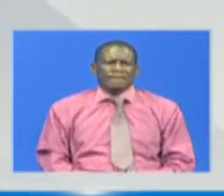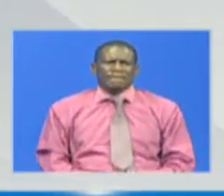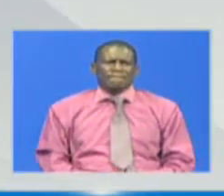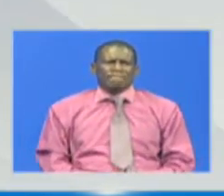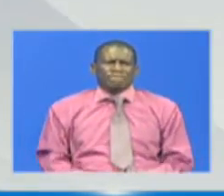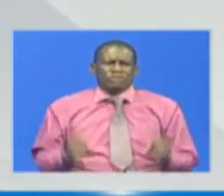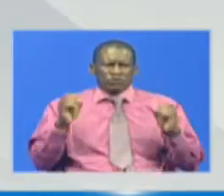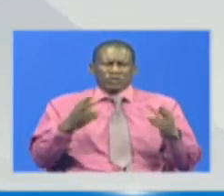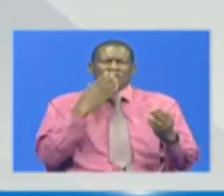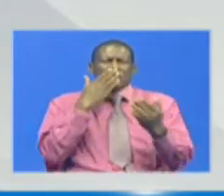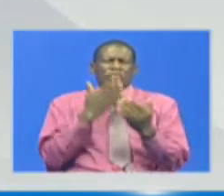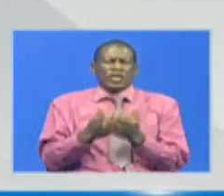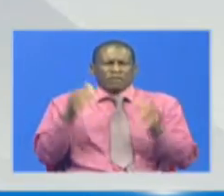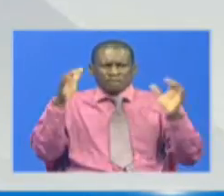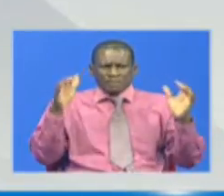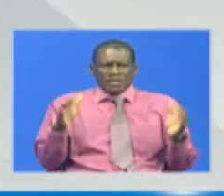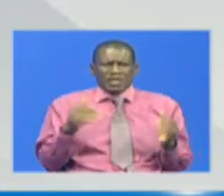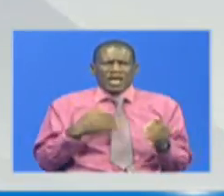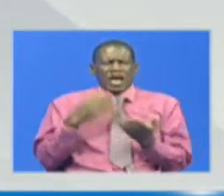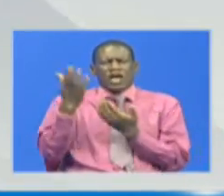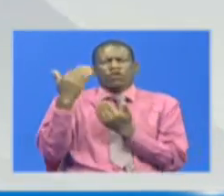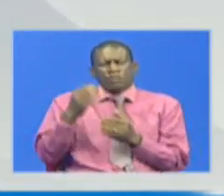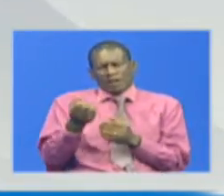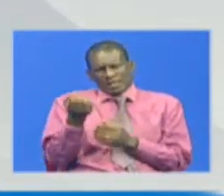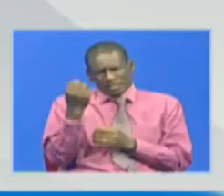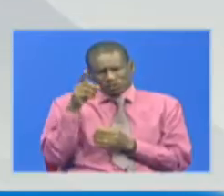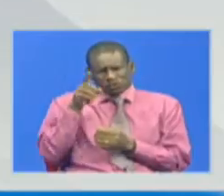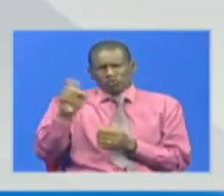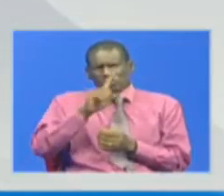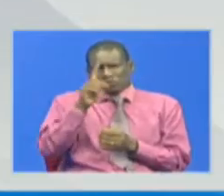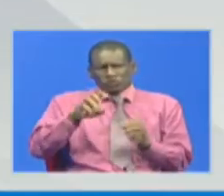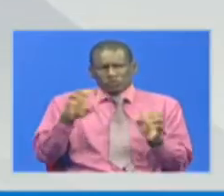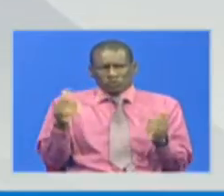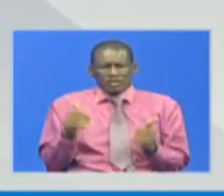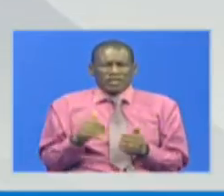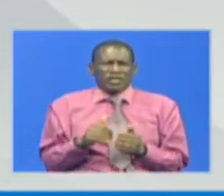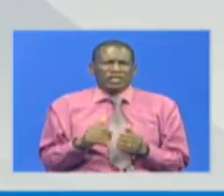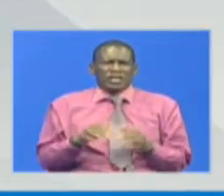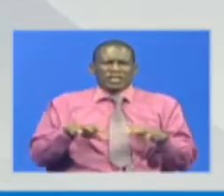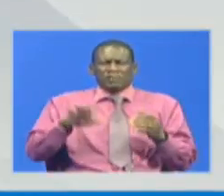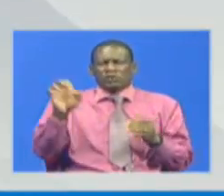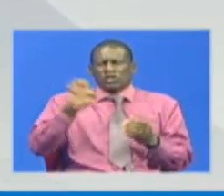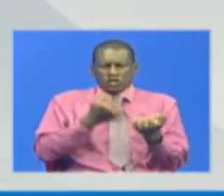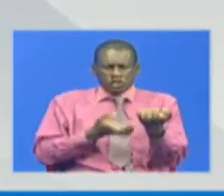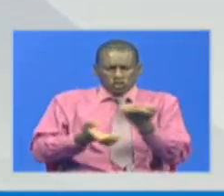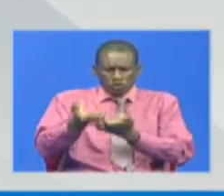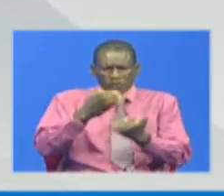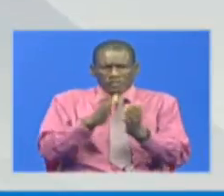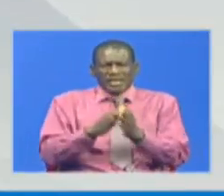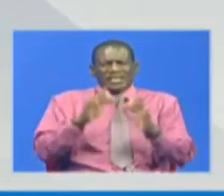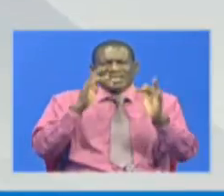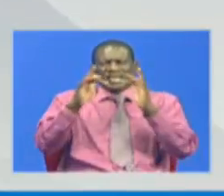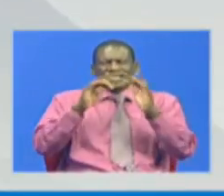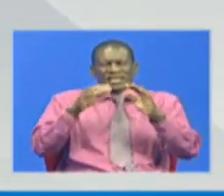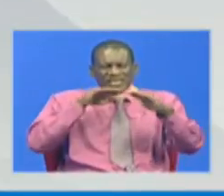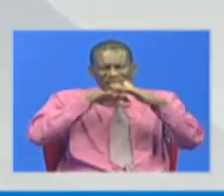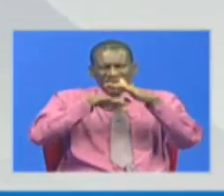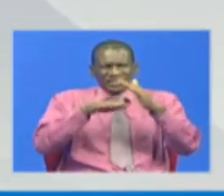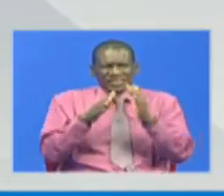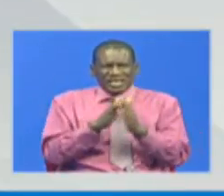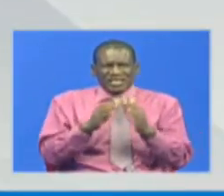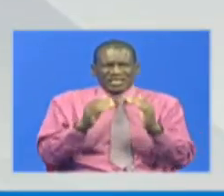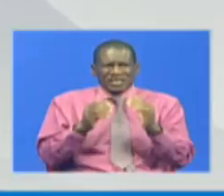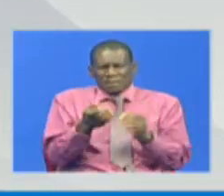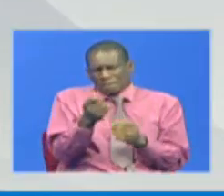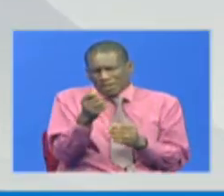Okay, thanks very much. I hope I got it. I think it's a question around e-commerce and internet access and equity.